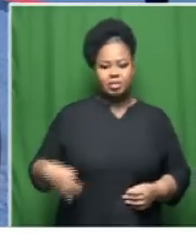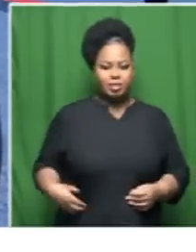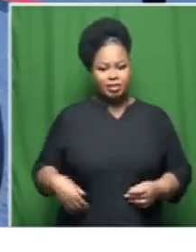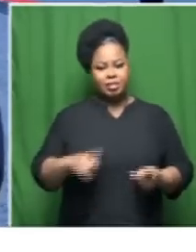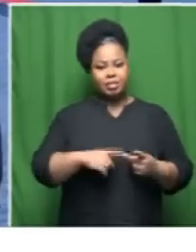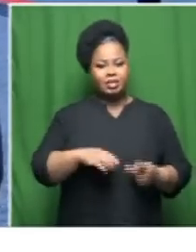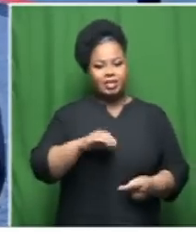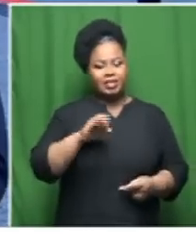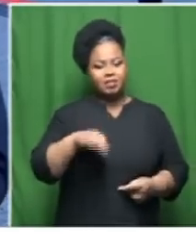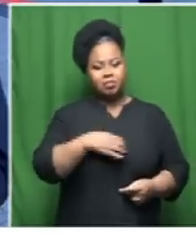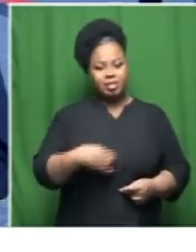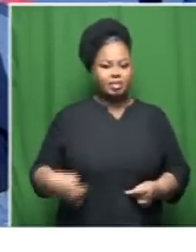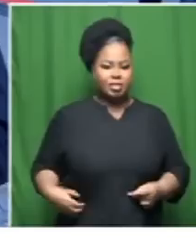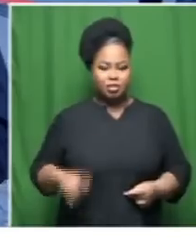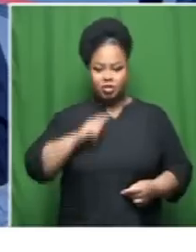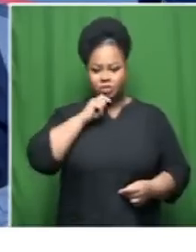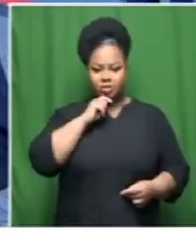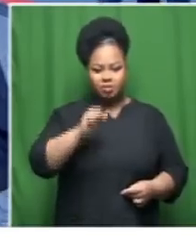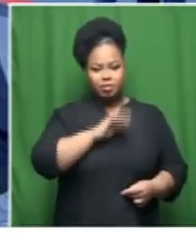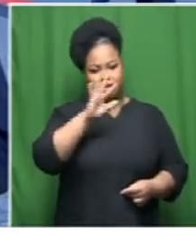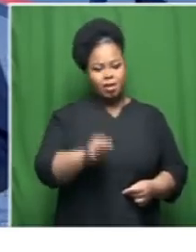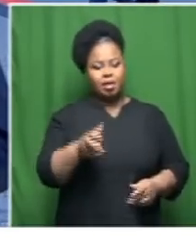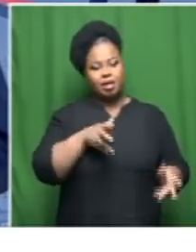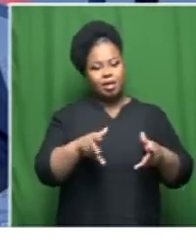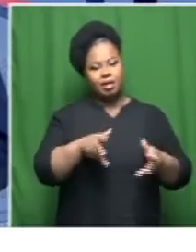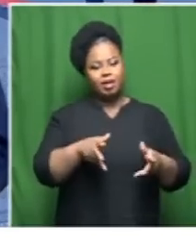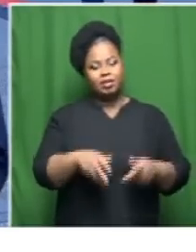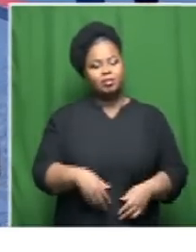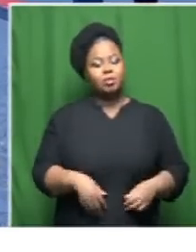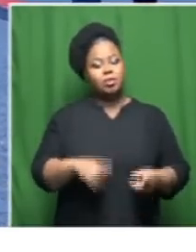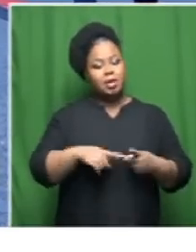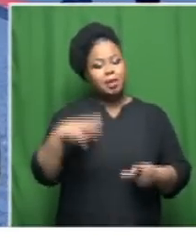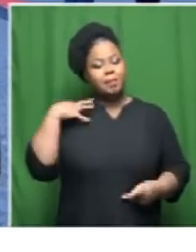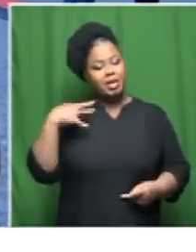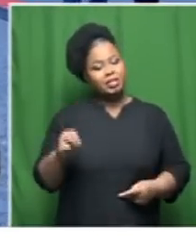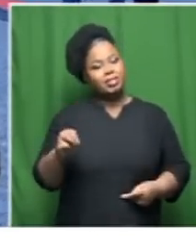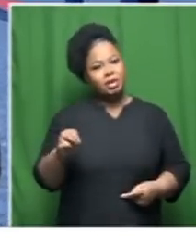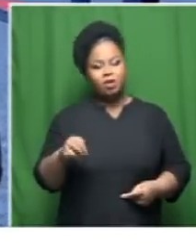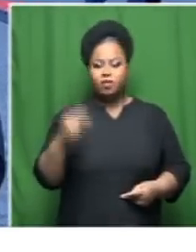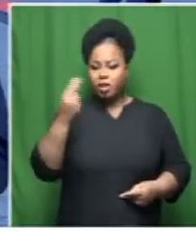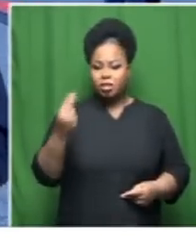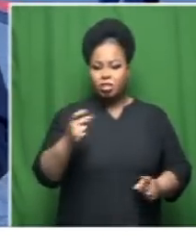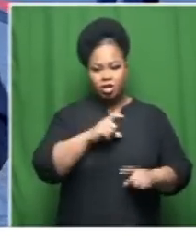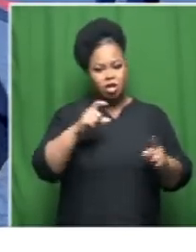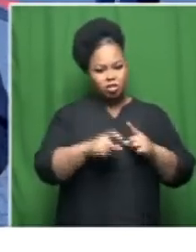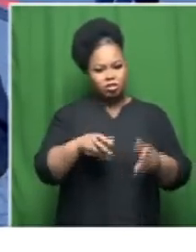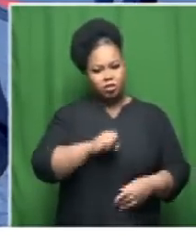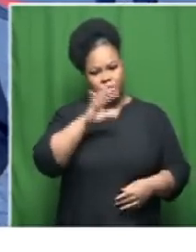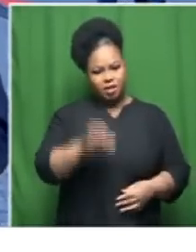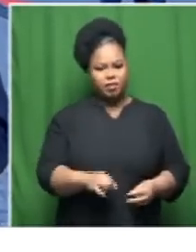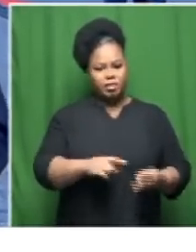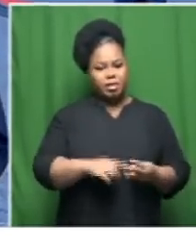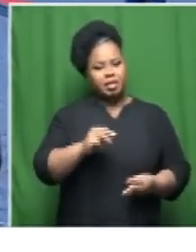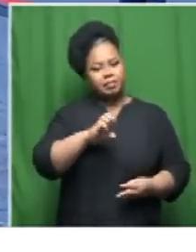CAF president here this morning, the president of the South African Football Association, the Minister of Arts and Culture here in South Africa, as well